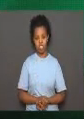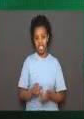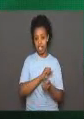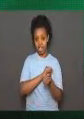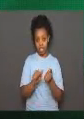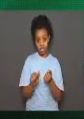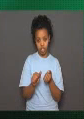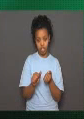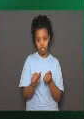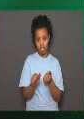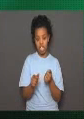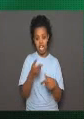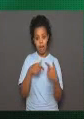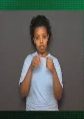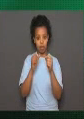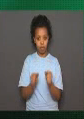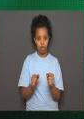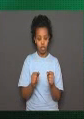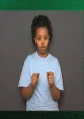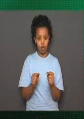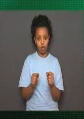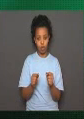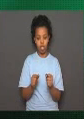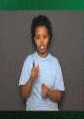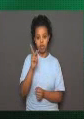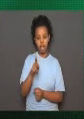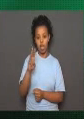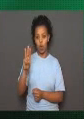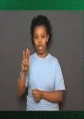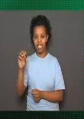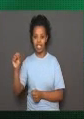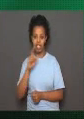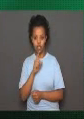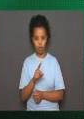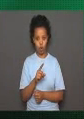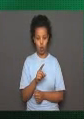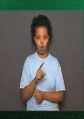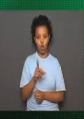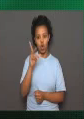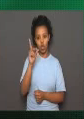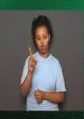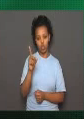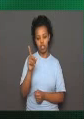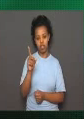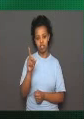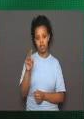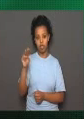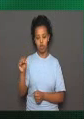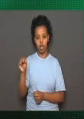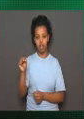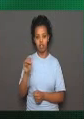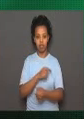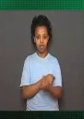Deletion can lead to Prader-Willi Syndrome, Duchenne muscular dystrophy,